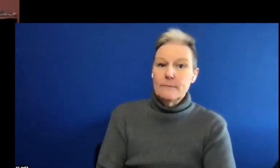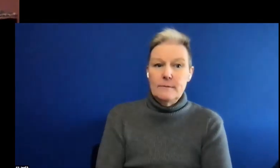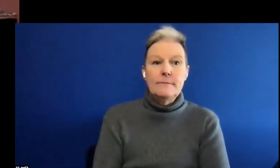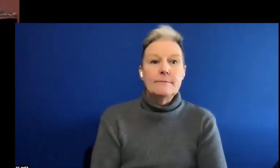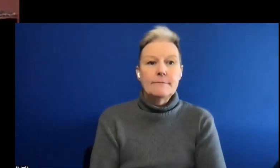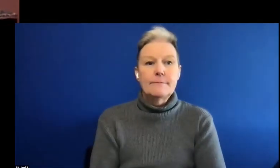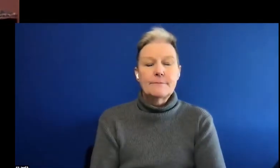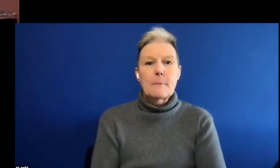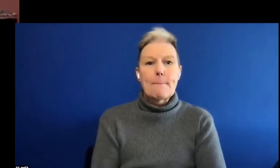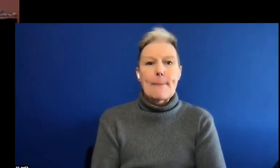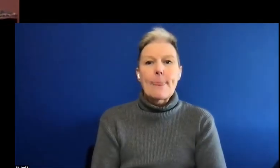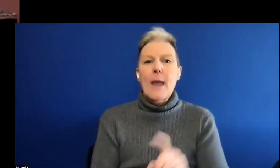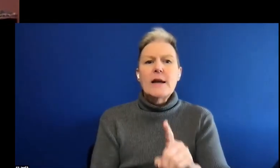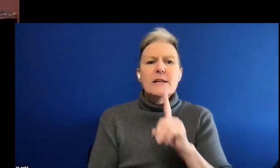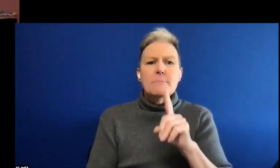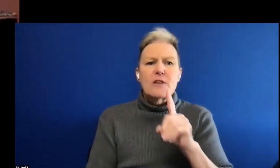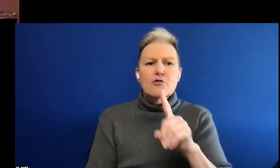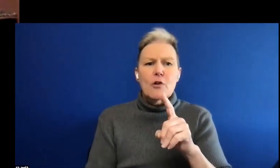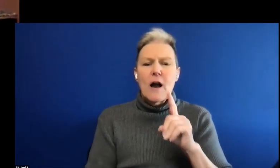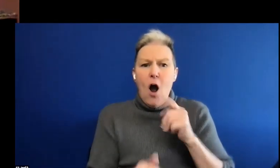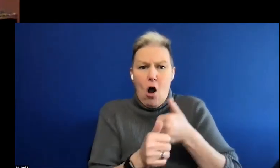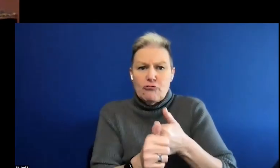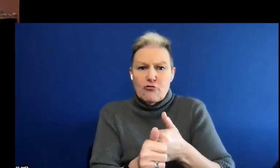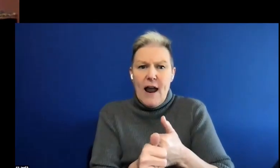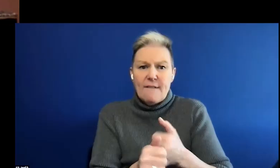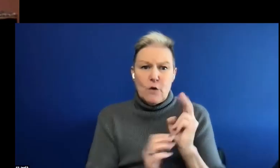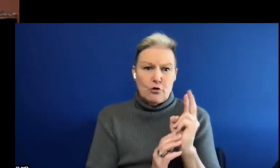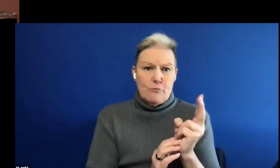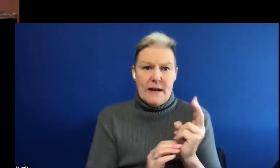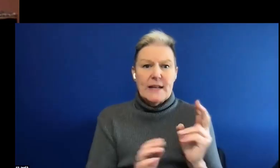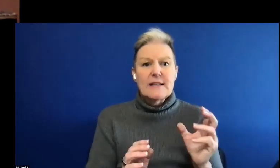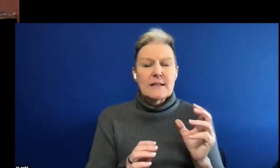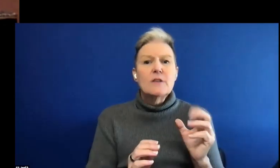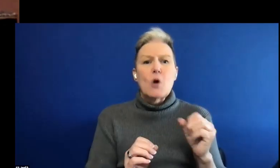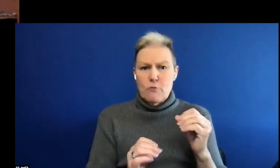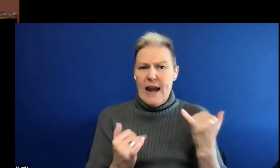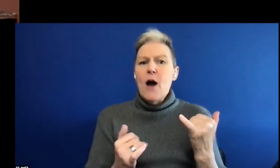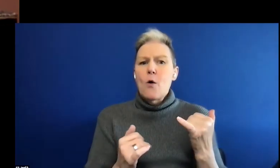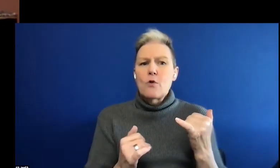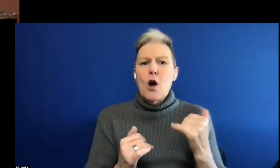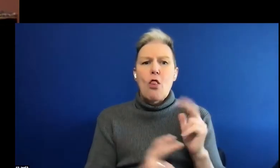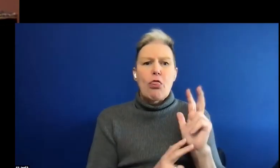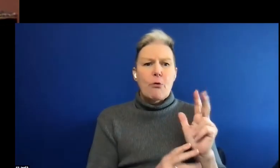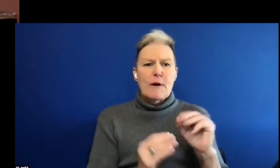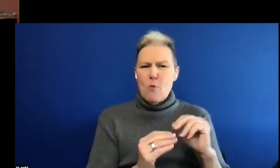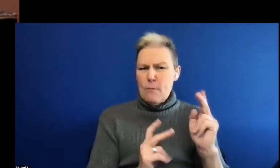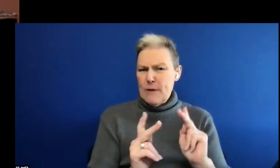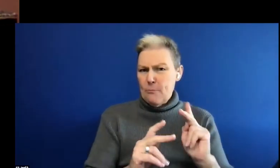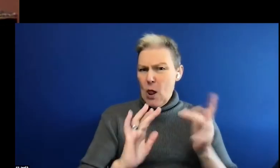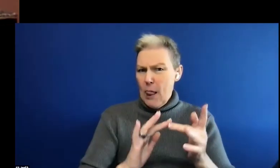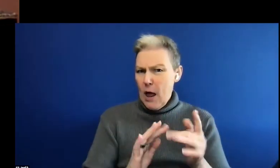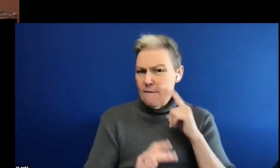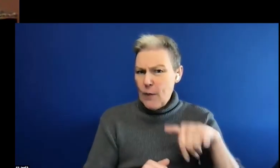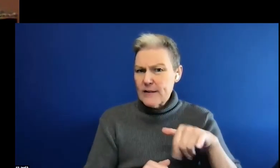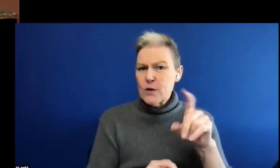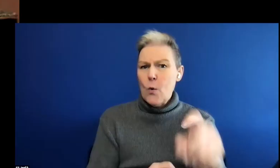going to have to make sure I keep us on track for 2 minutes. So we have 3 more people, I think, online for this